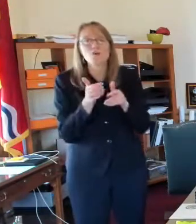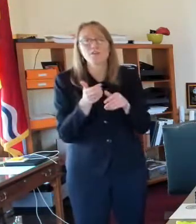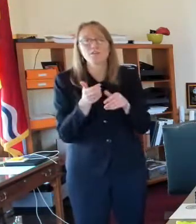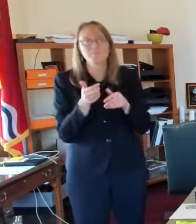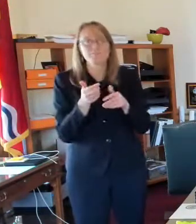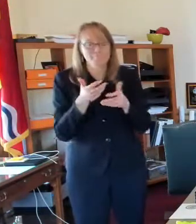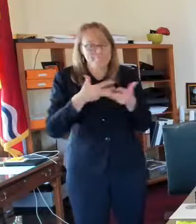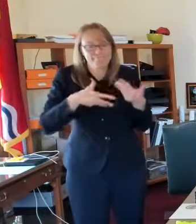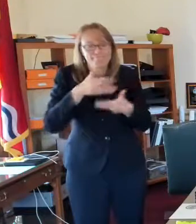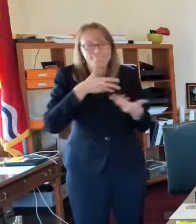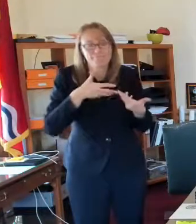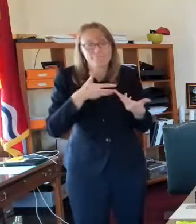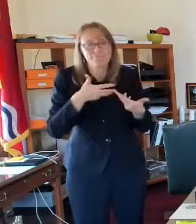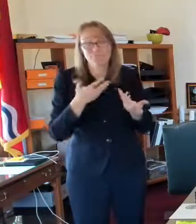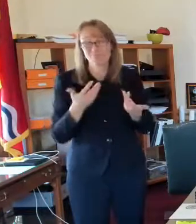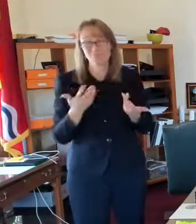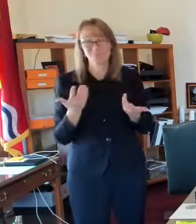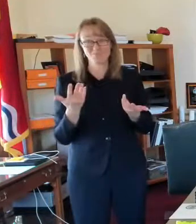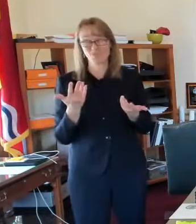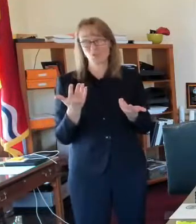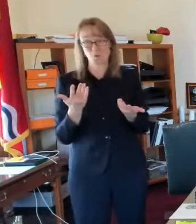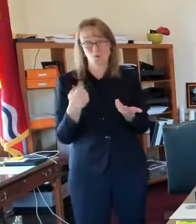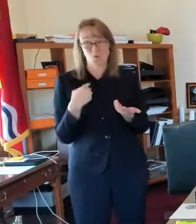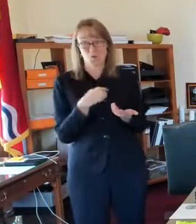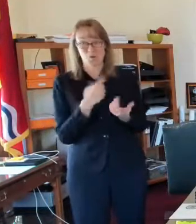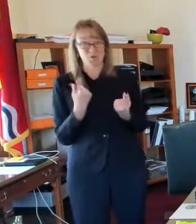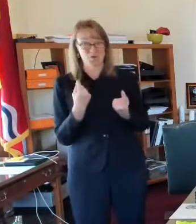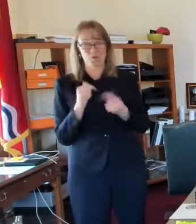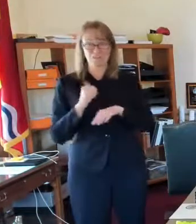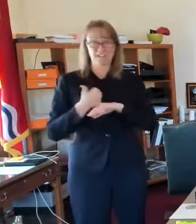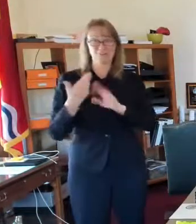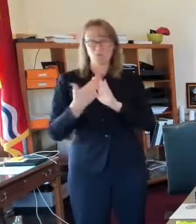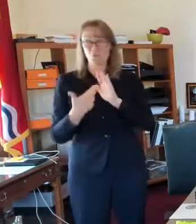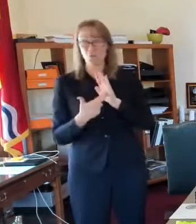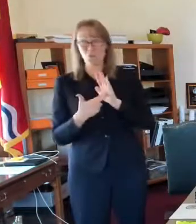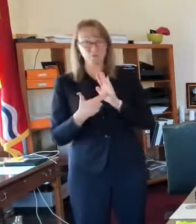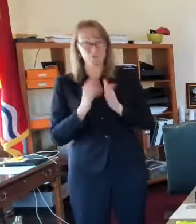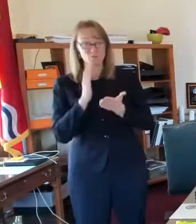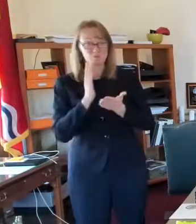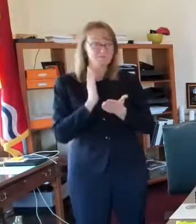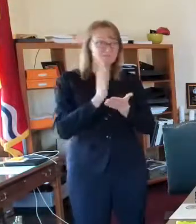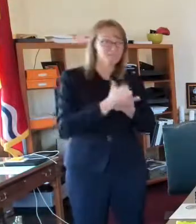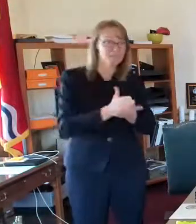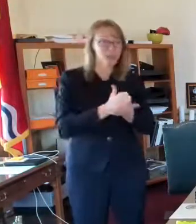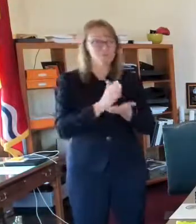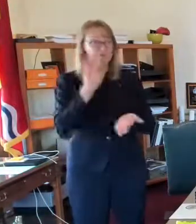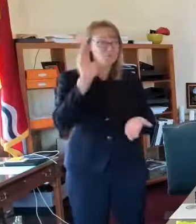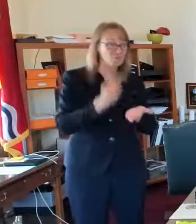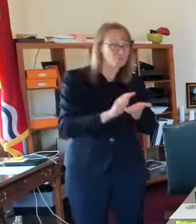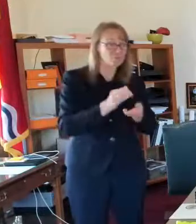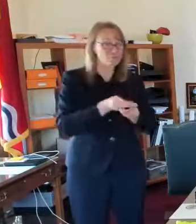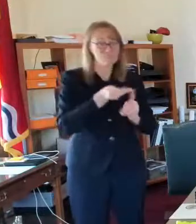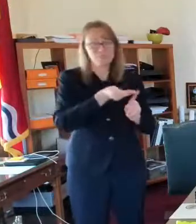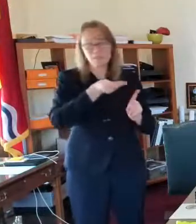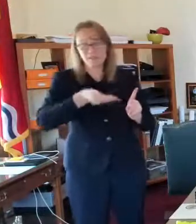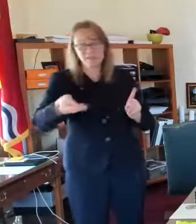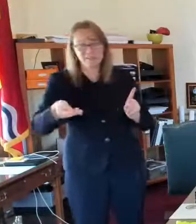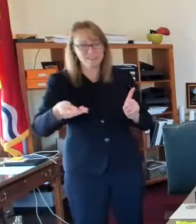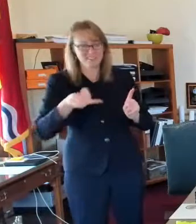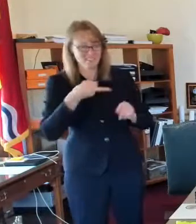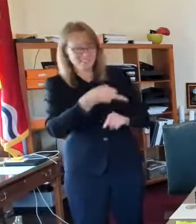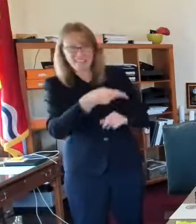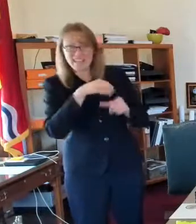we could enforce that would prevent you from having people over to your house or from you going to their house